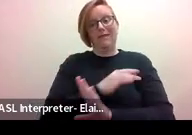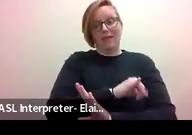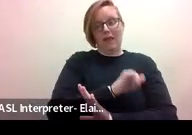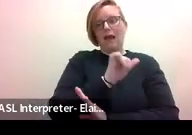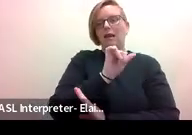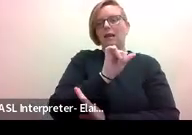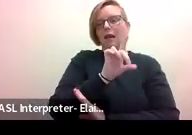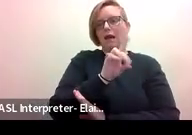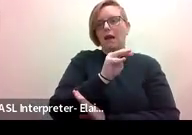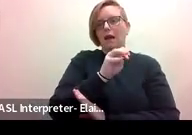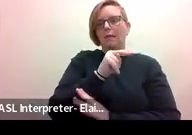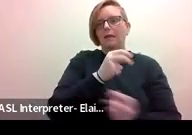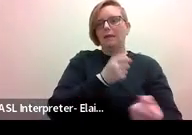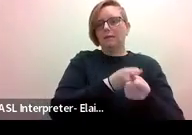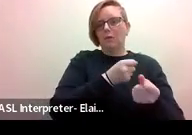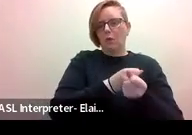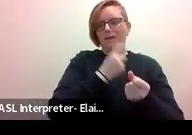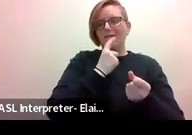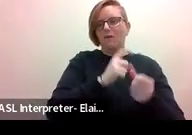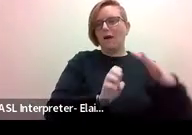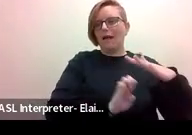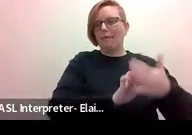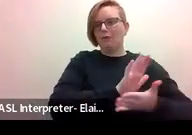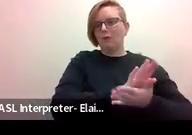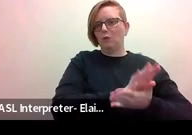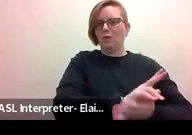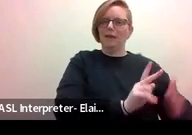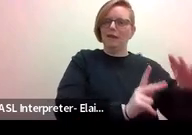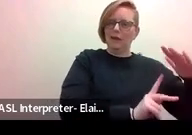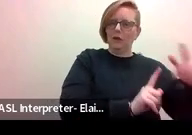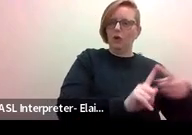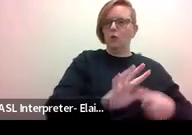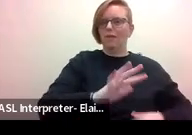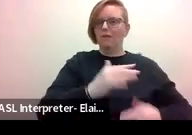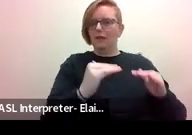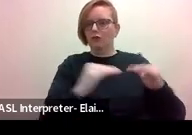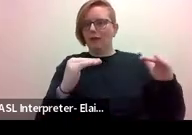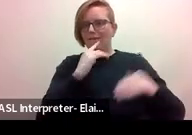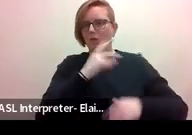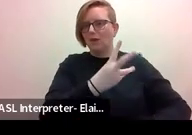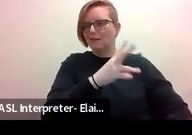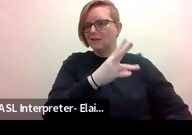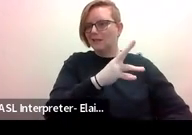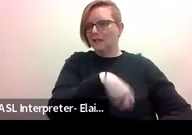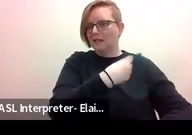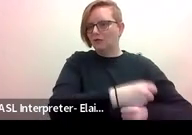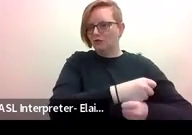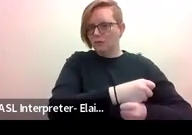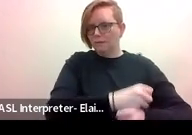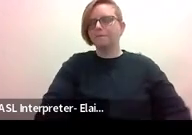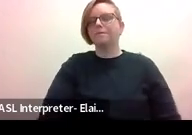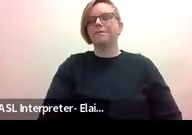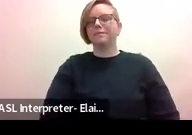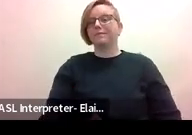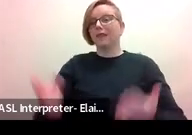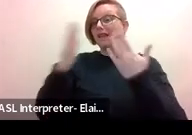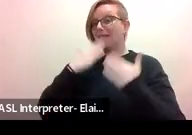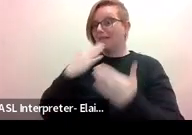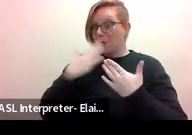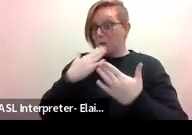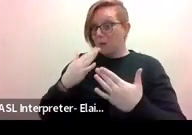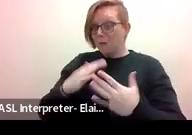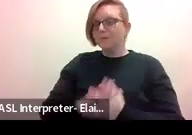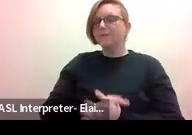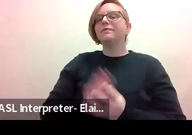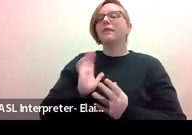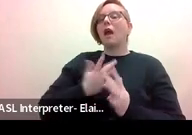a K-5 elementary school for 16 years. Fantastic. Thank you, guys. Appreciate it. This is our